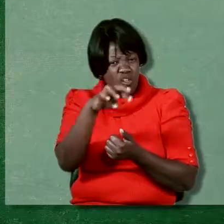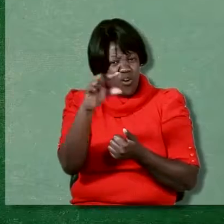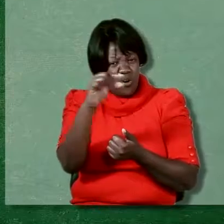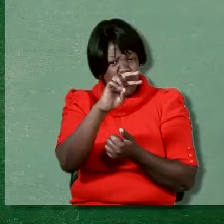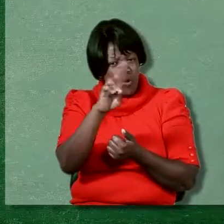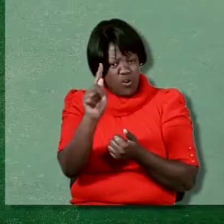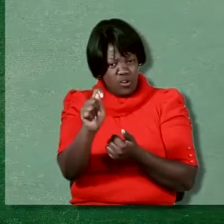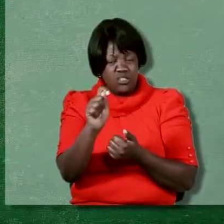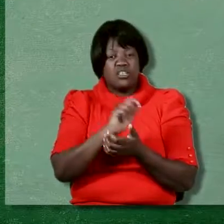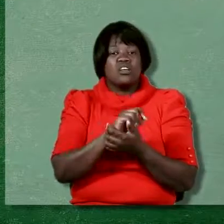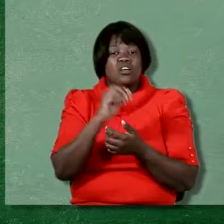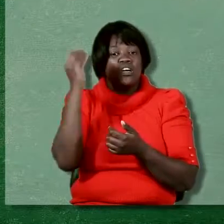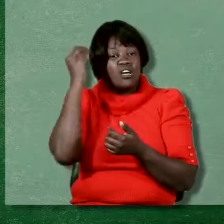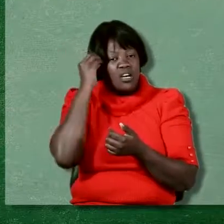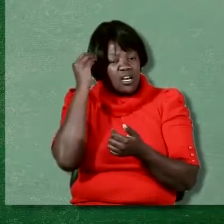Examples.